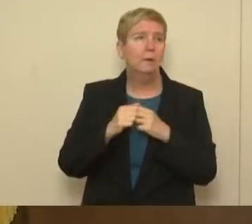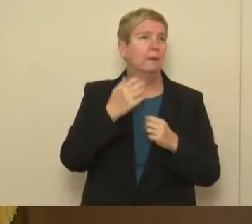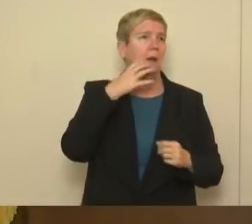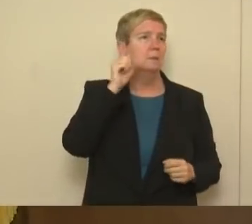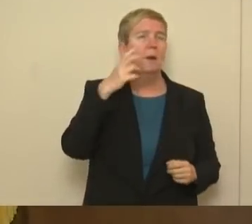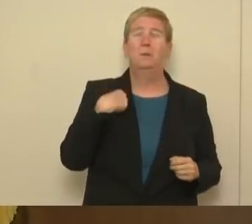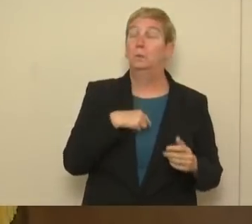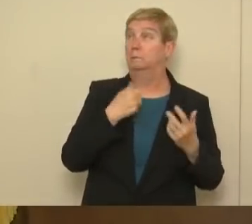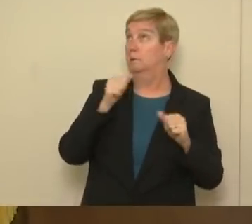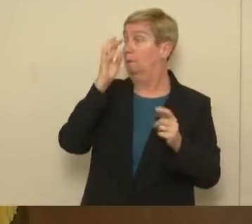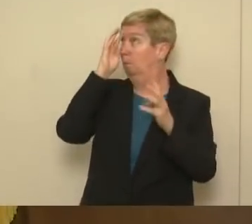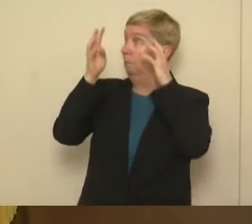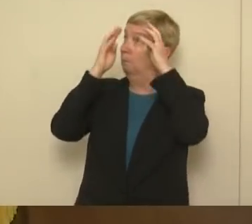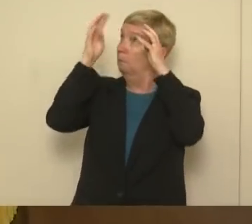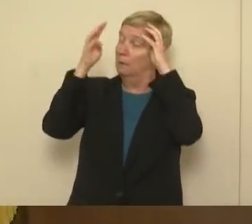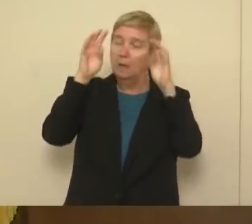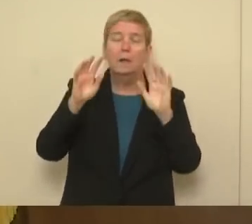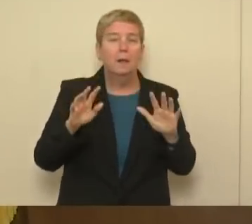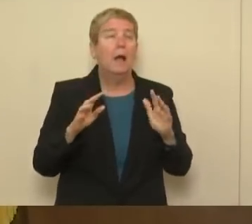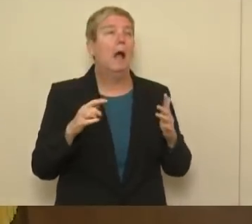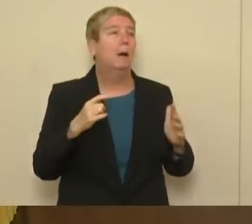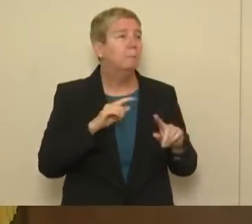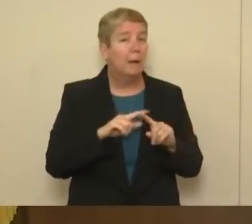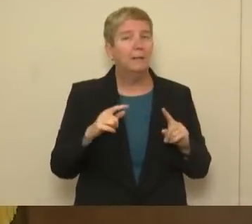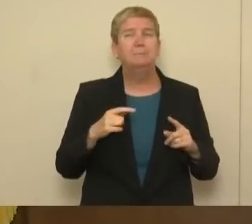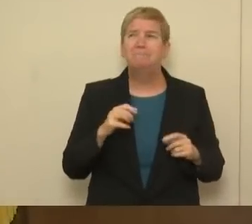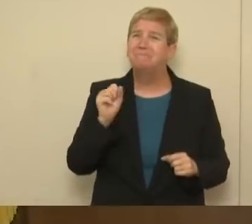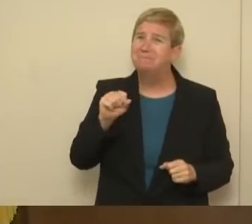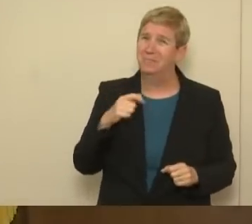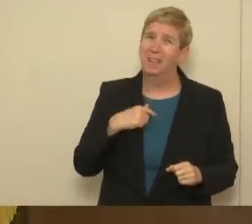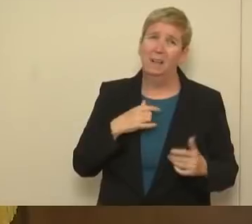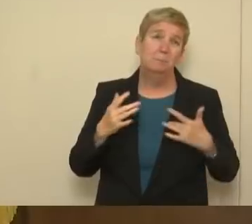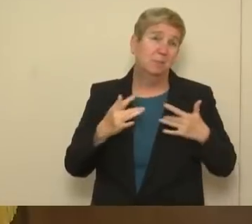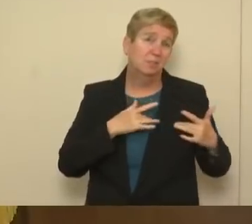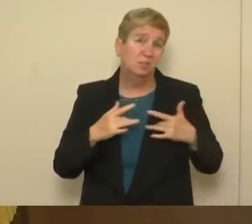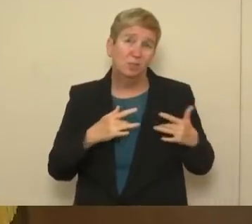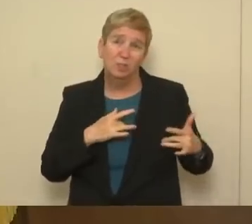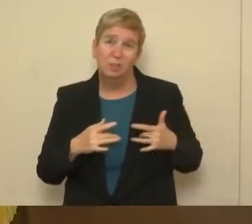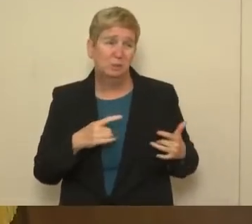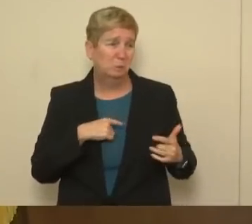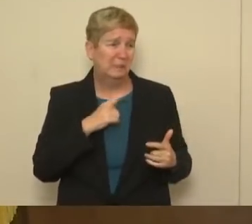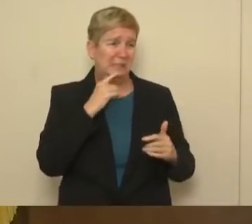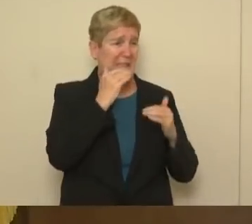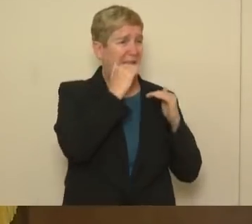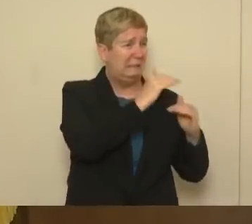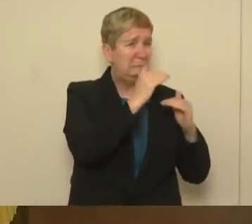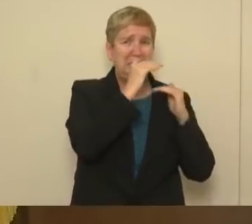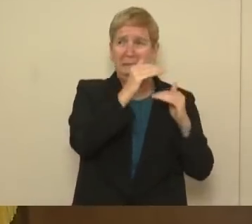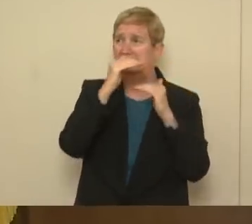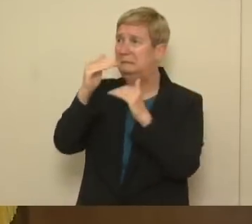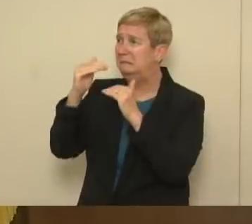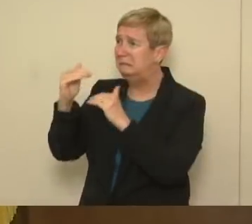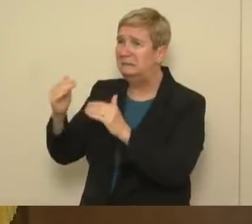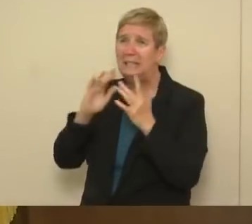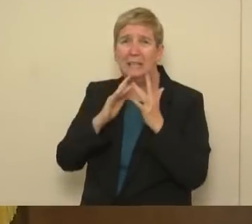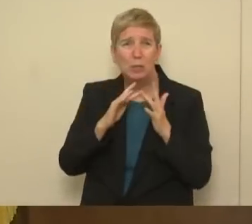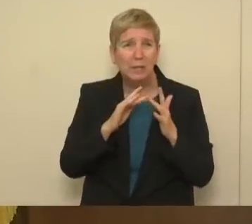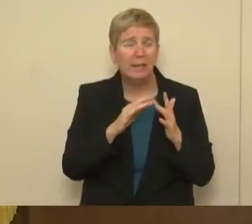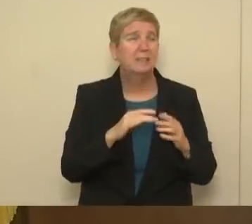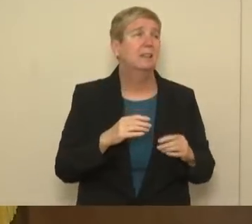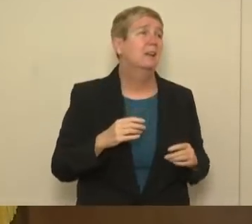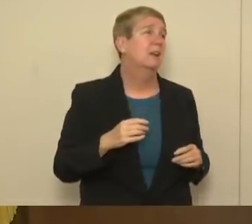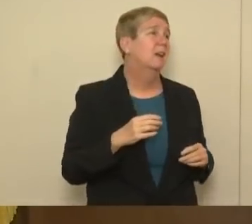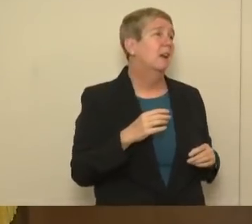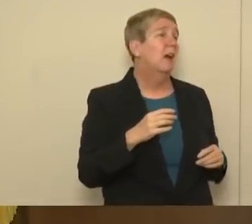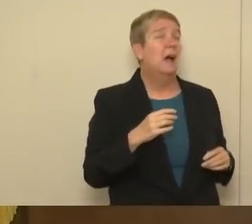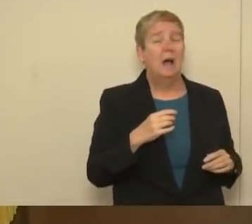be clear. I am concerned about those limitations. I am worried about what happens to families. We're going to do a much better job.